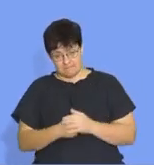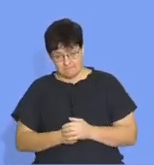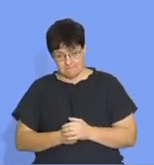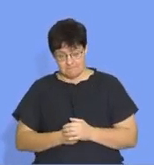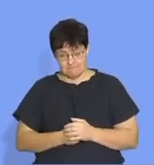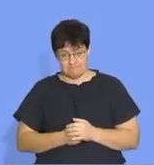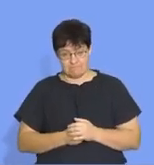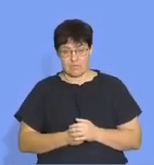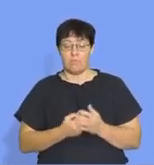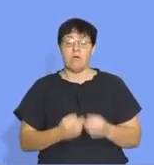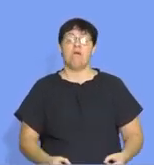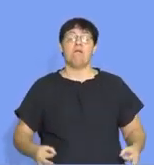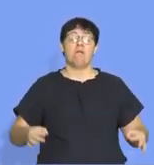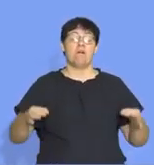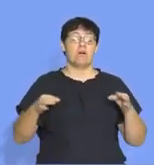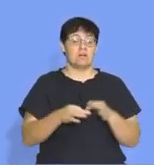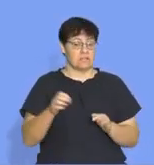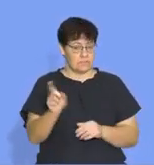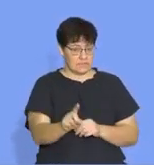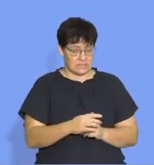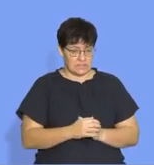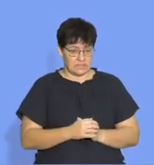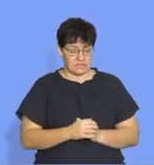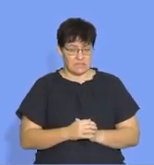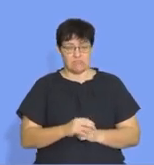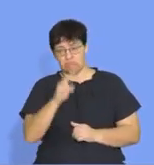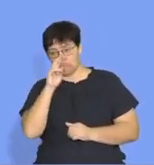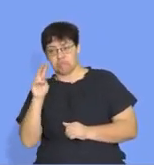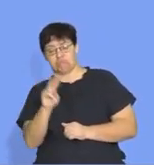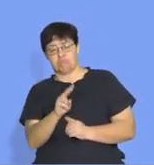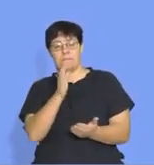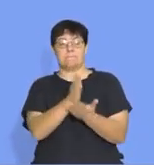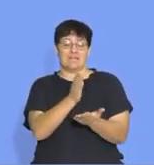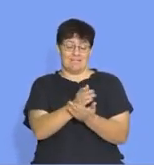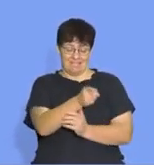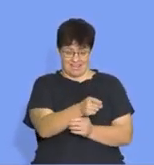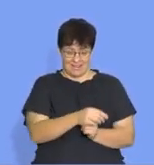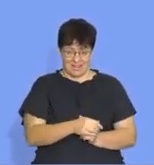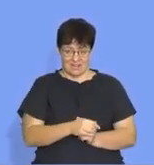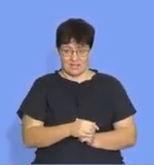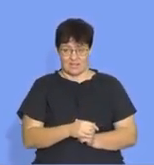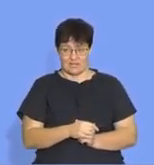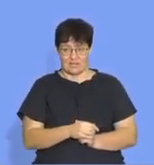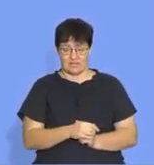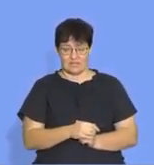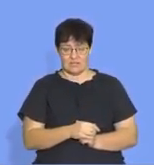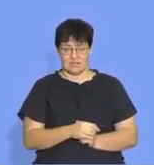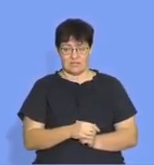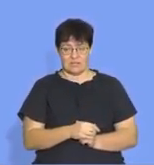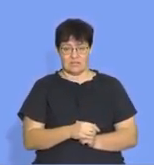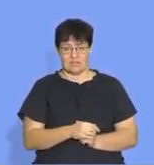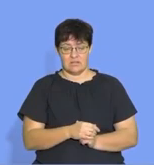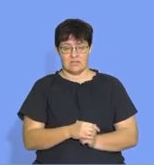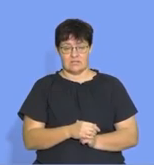most important thing here will be to always look at the middle term. So I will say to you, just for